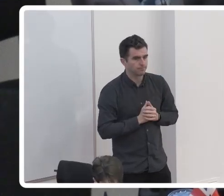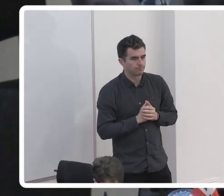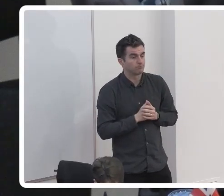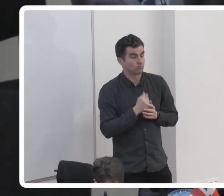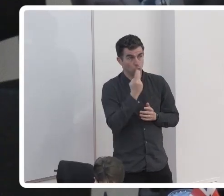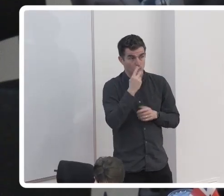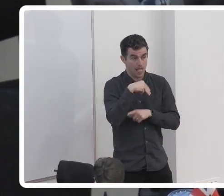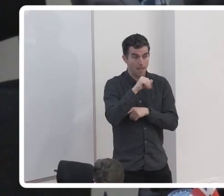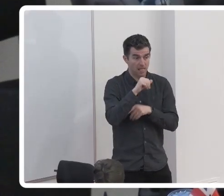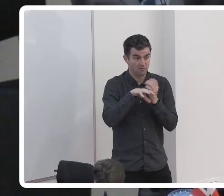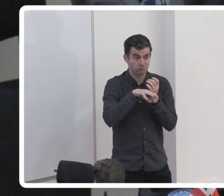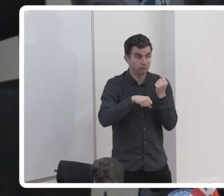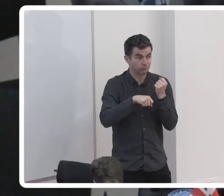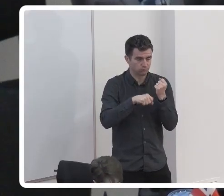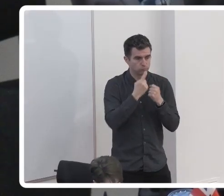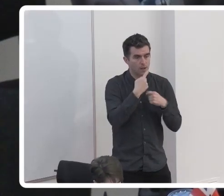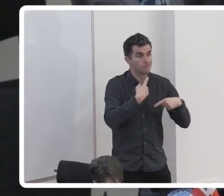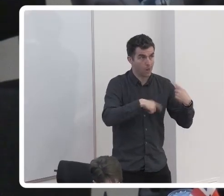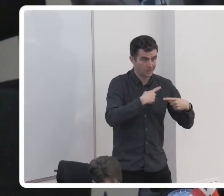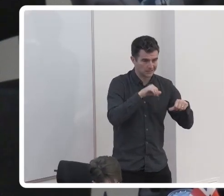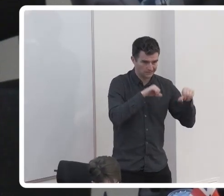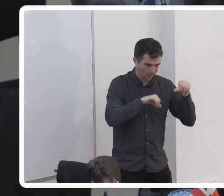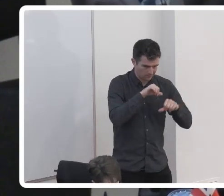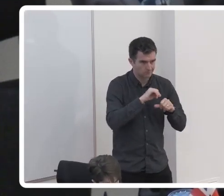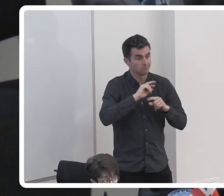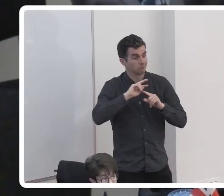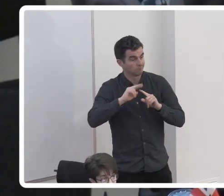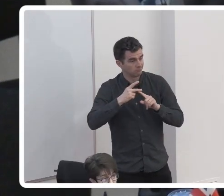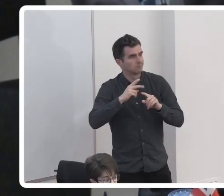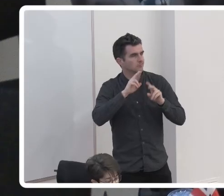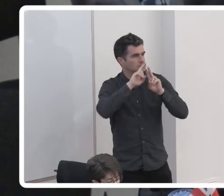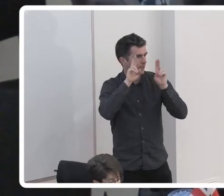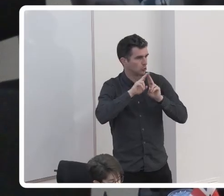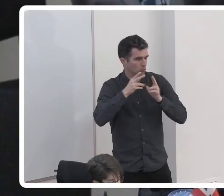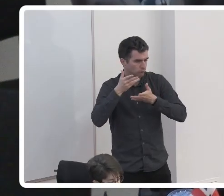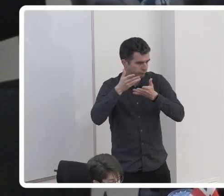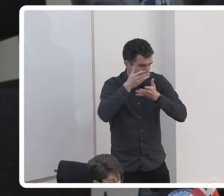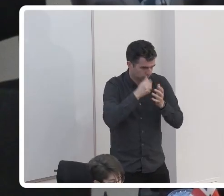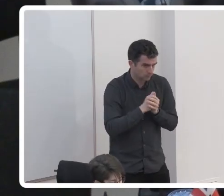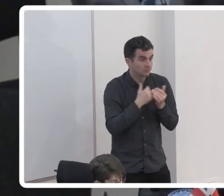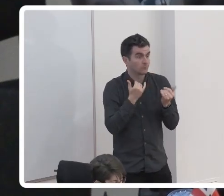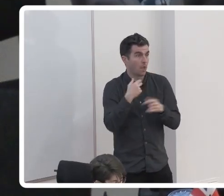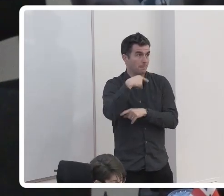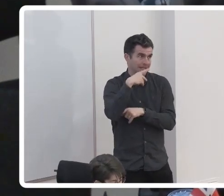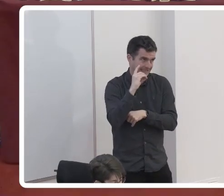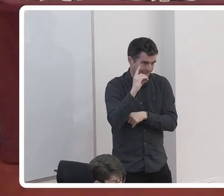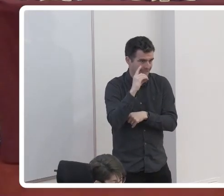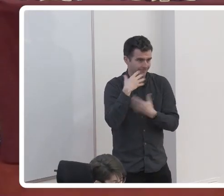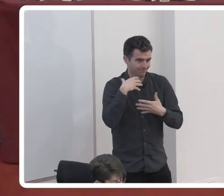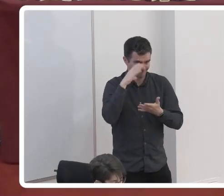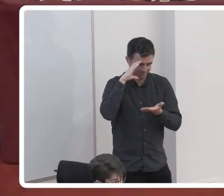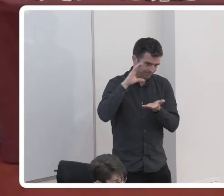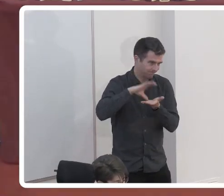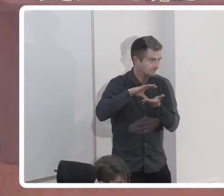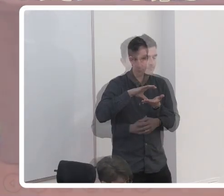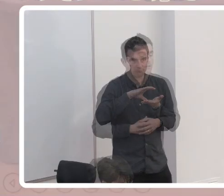her PhD, she's in her second year, in an Indian university in the field of political sciences. So I'll hand the floor over to